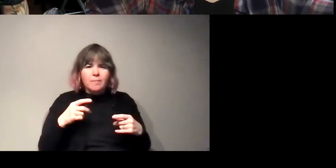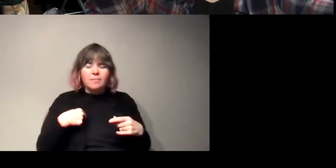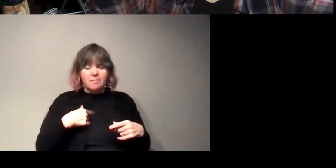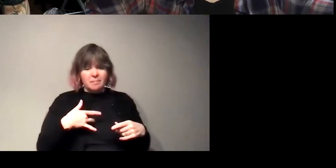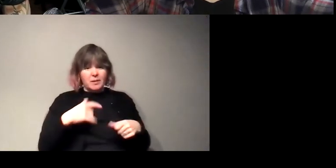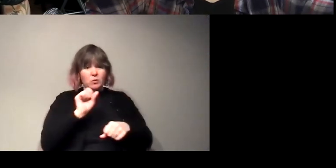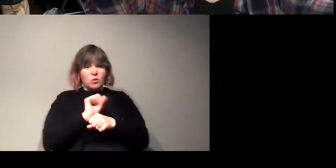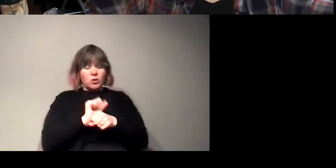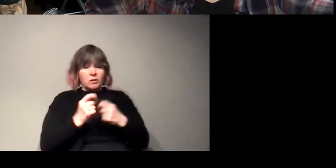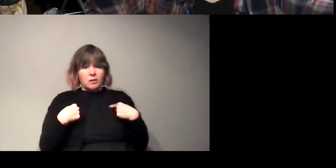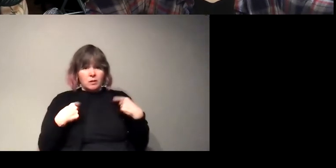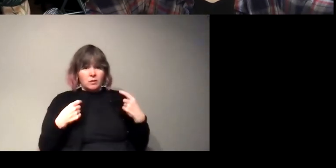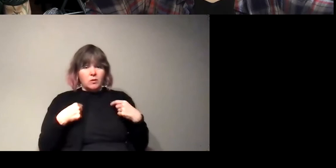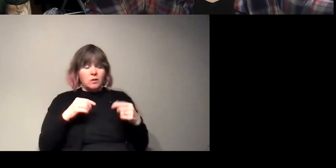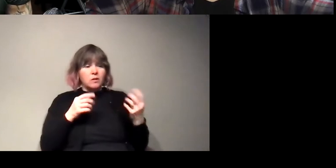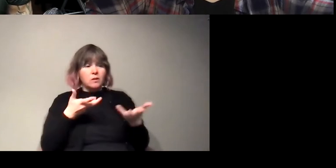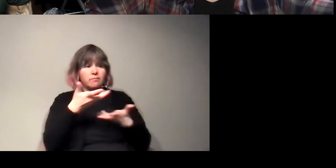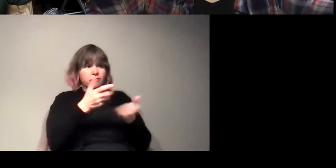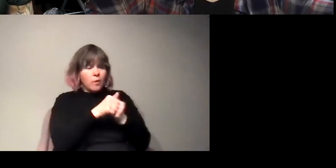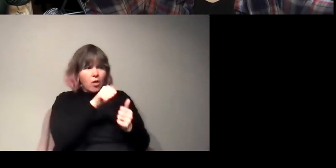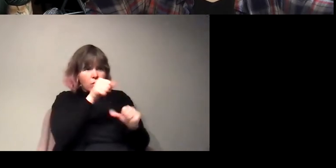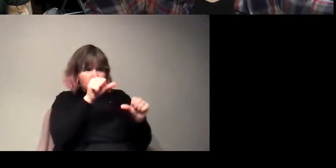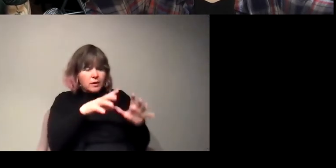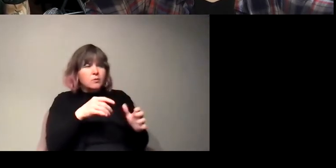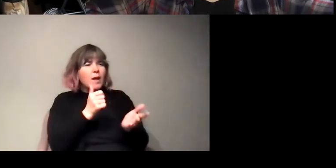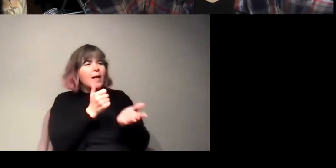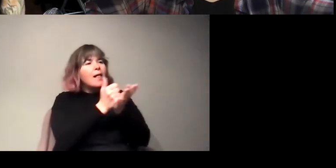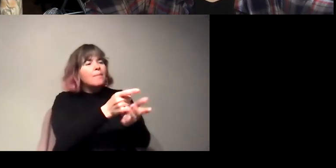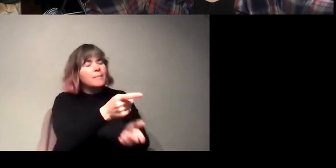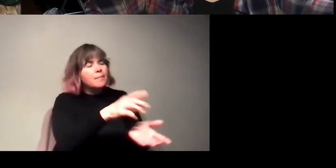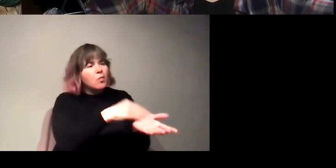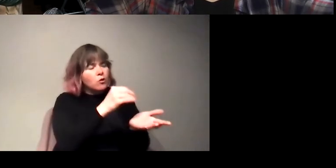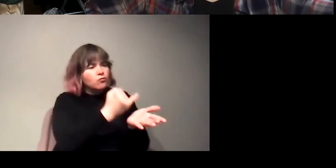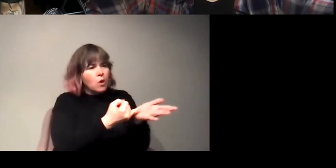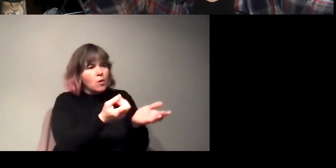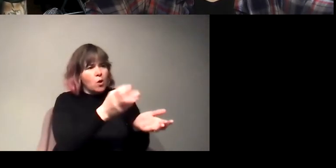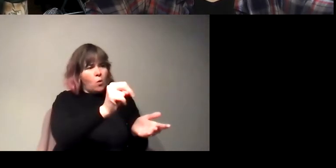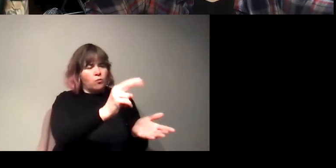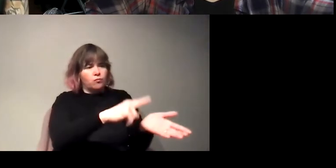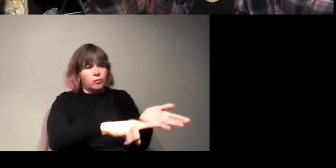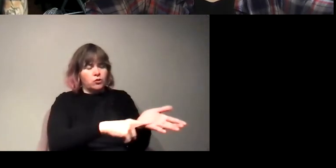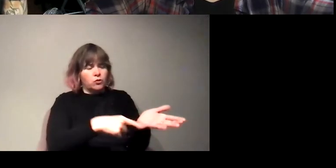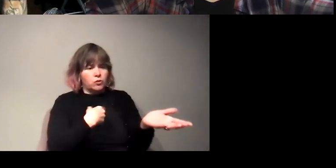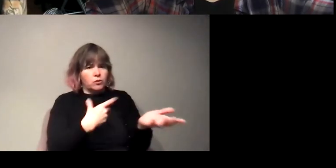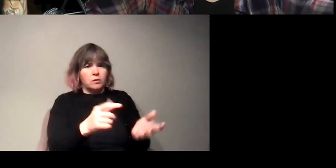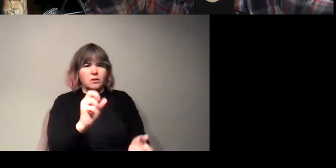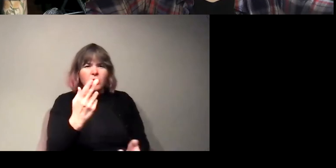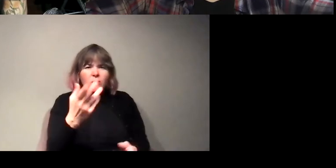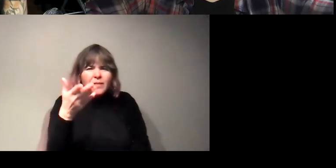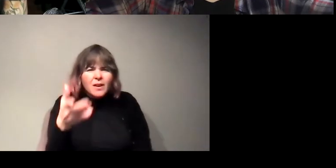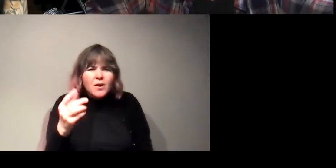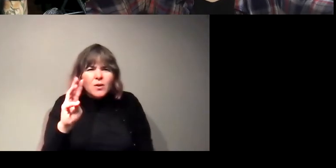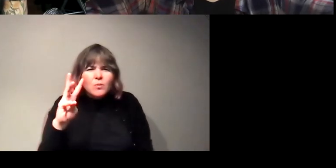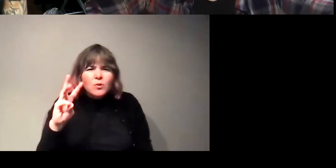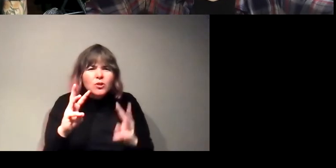is actually consulting with scientists to help them learn to draw their own research. And Sarah, were you at that workshop